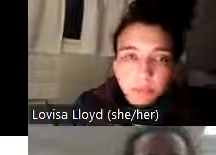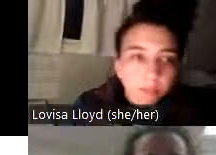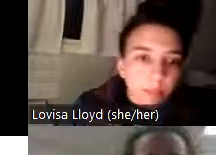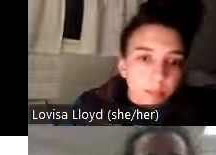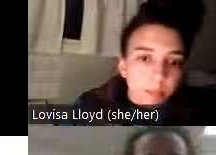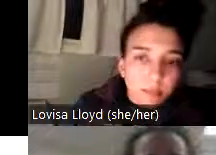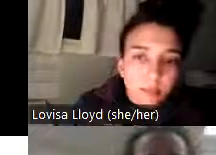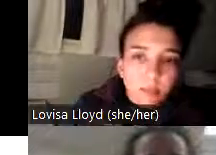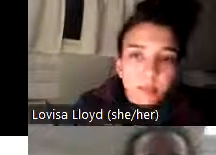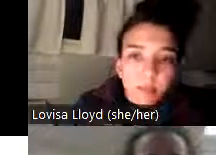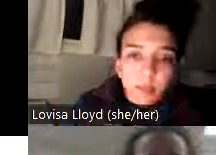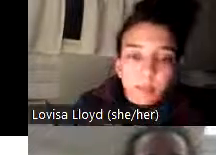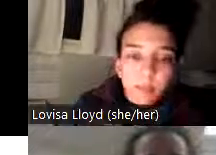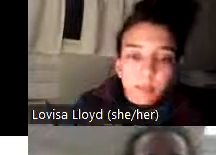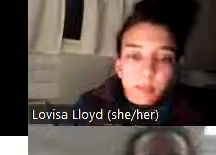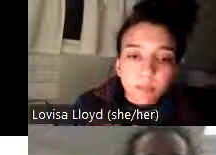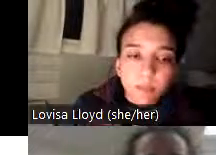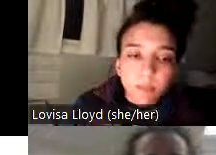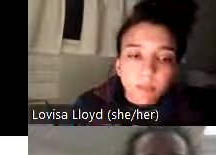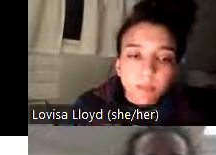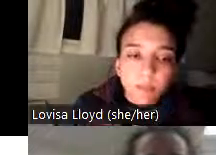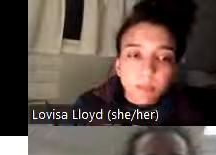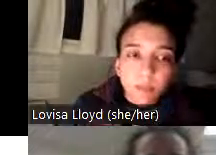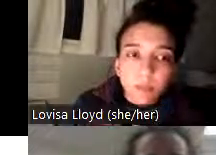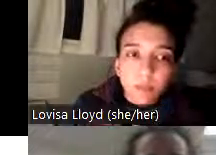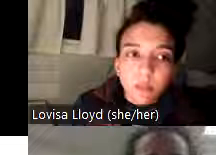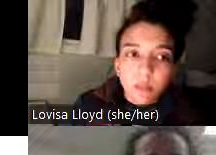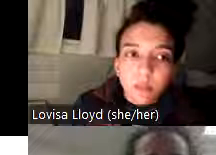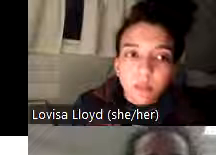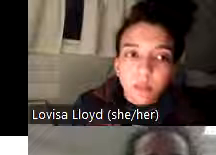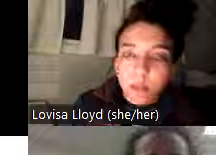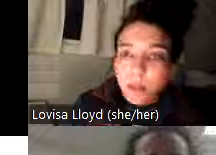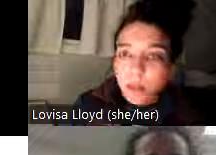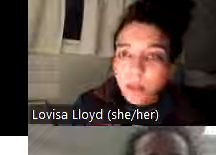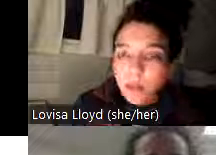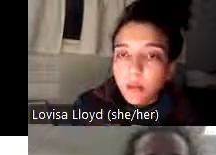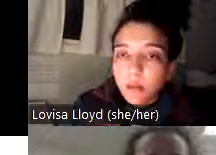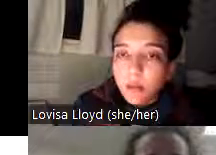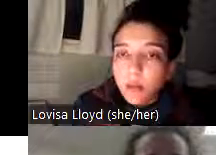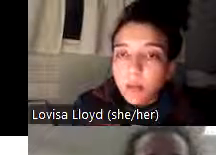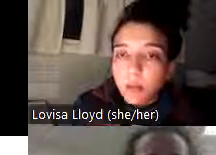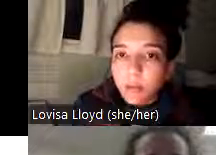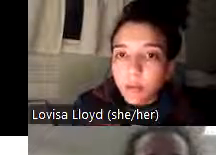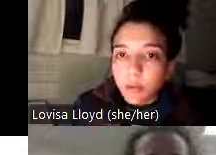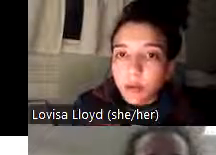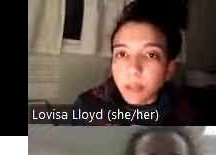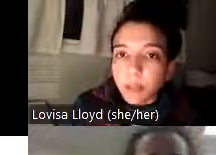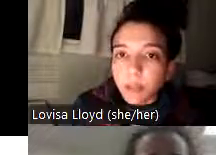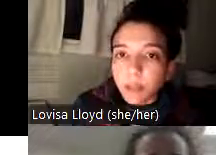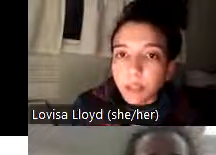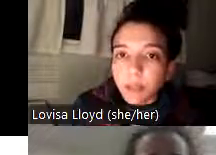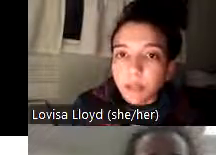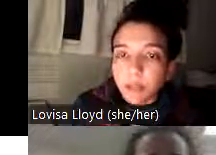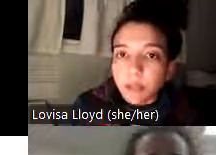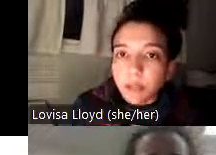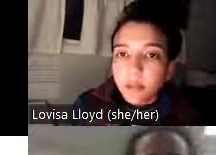Oh. Yeah, never mind. Okay. Commissioner Lavisa and then Commissioner Monica. Oh, I'm happy to withdraw my